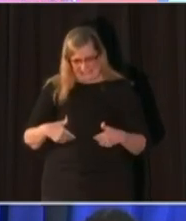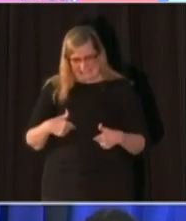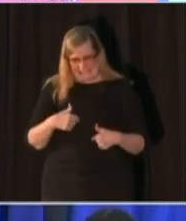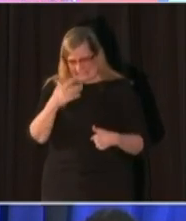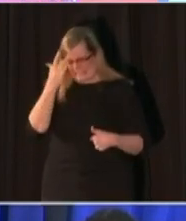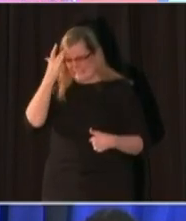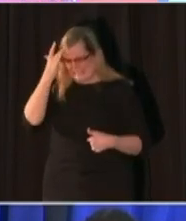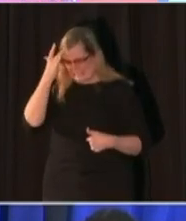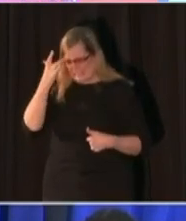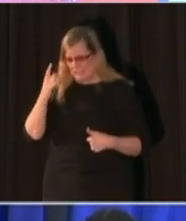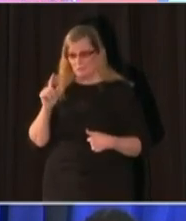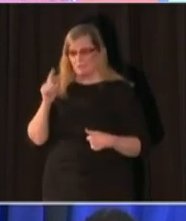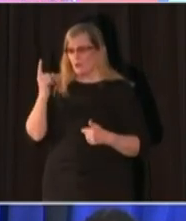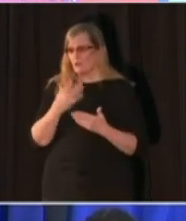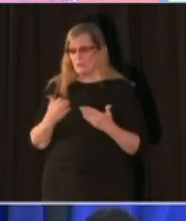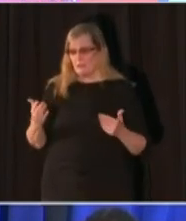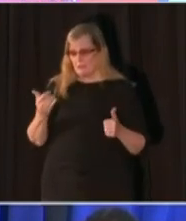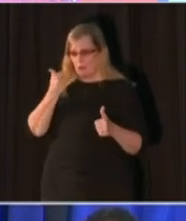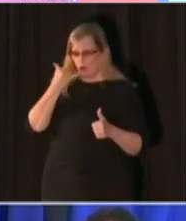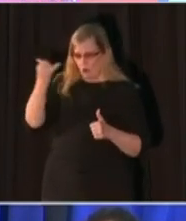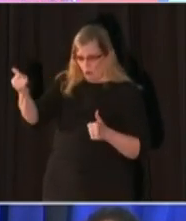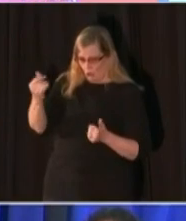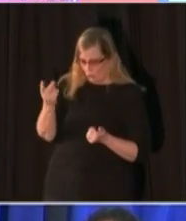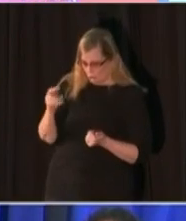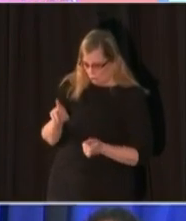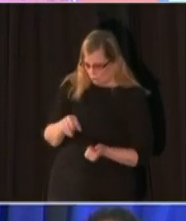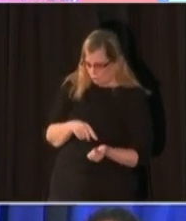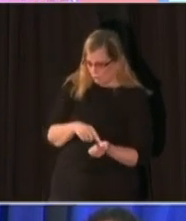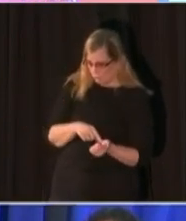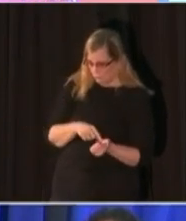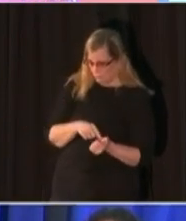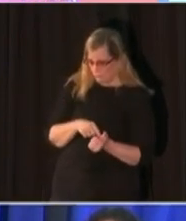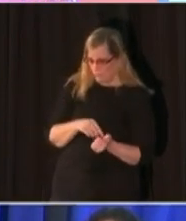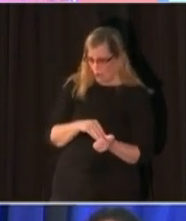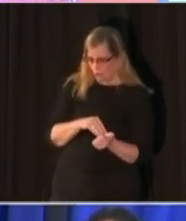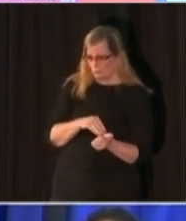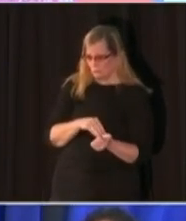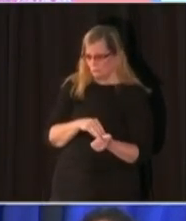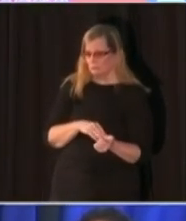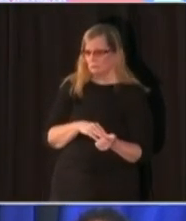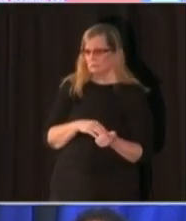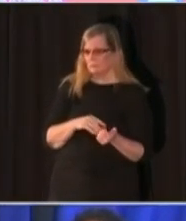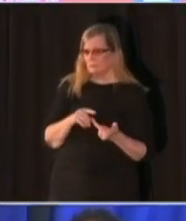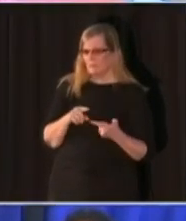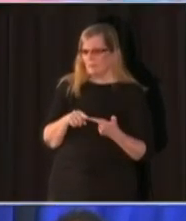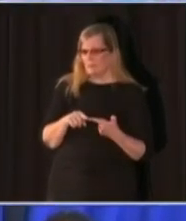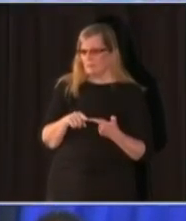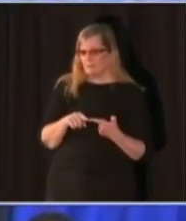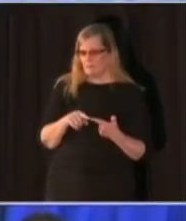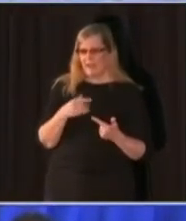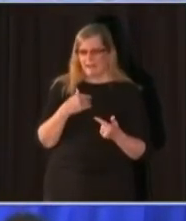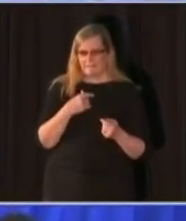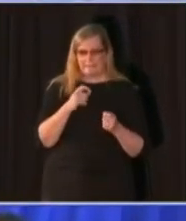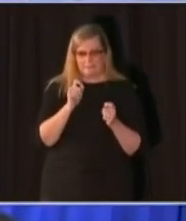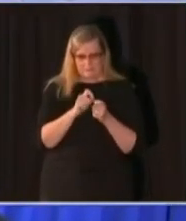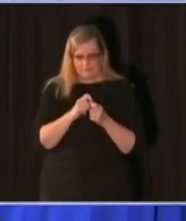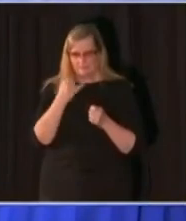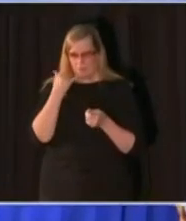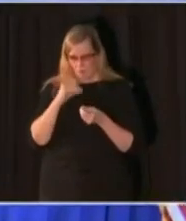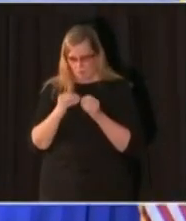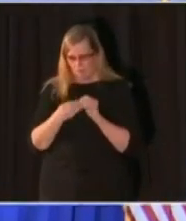or one of our hotlines so that you can be referred to the proper place. In the first